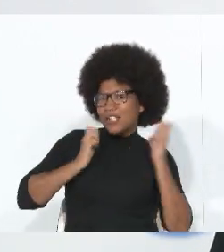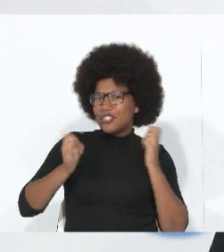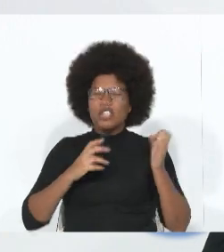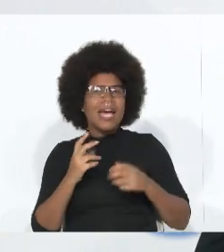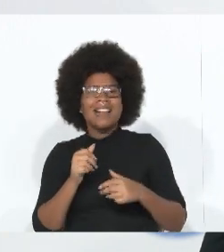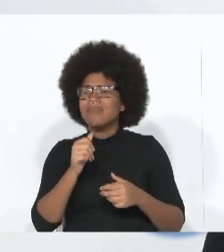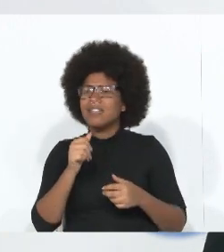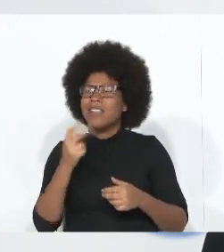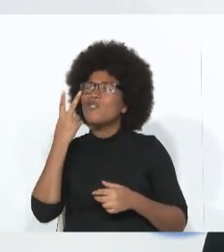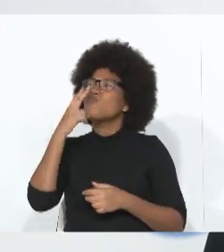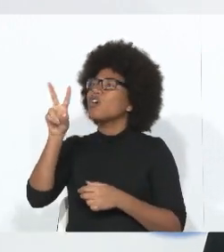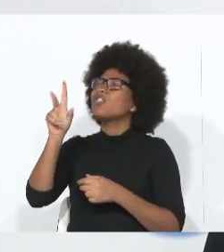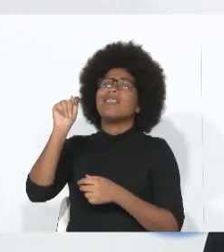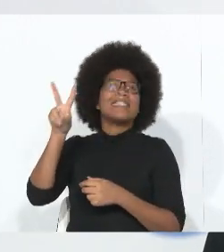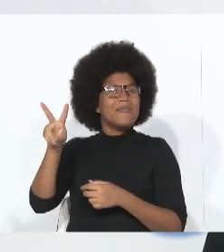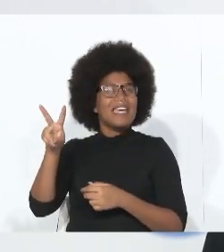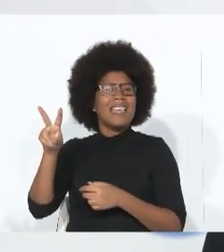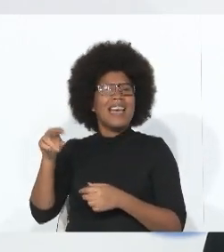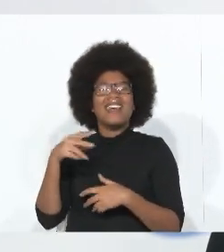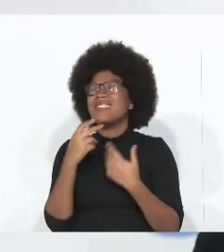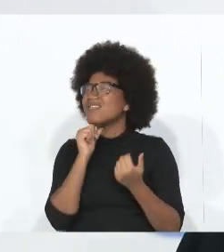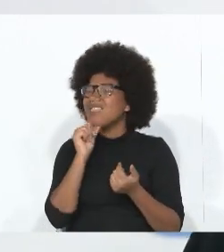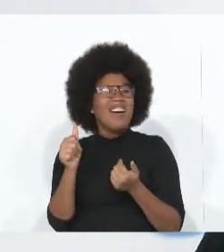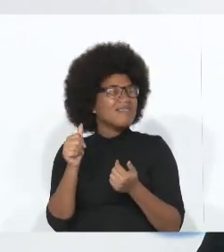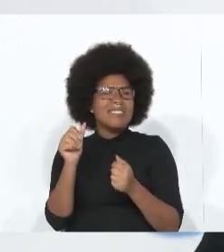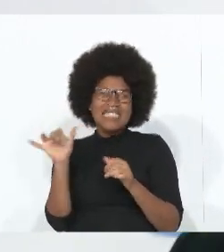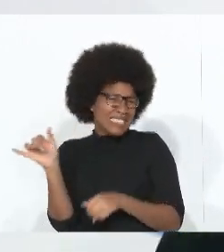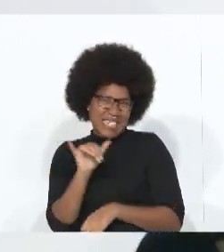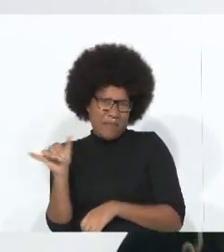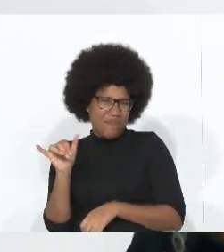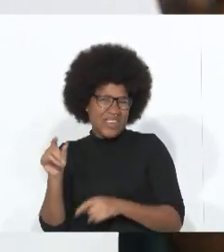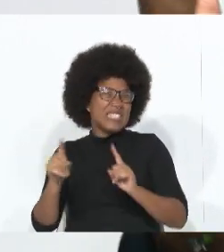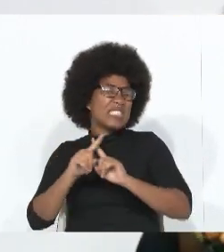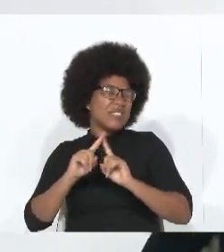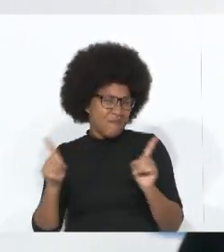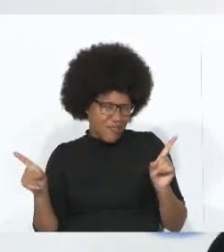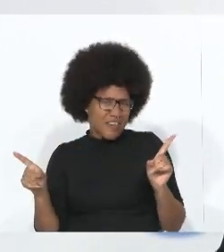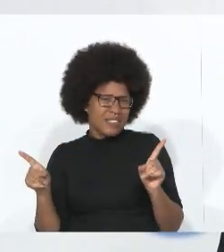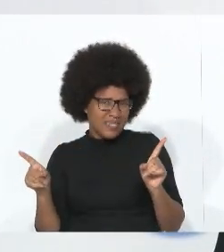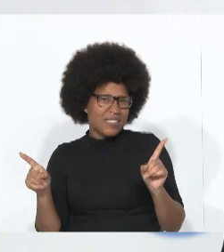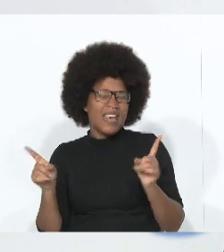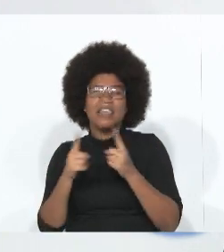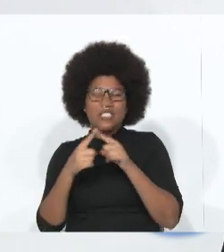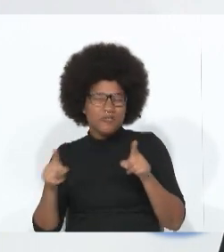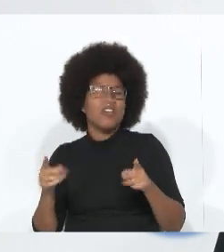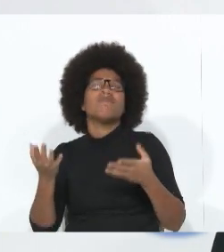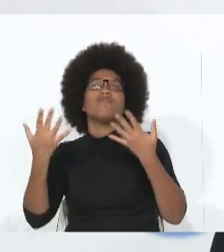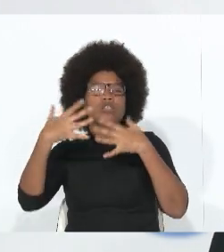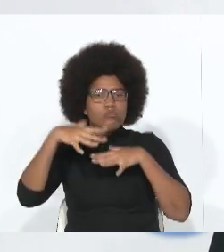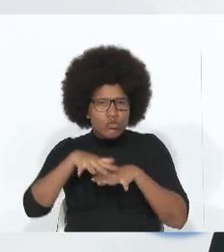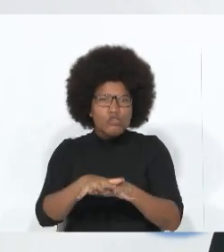thing. Not that it's bad, but it's a different thing because, as Errol said, it's a different approach.